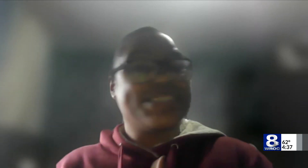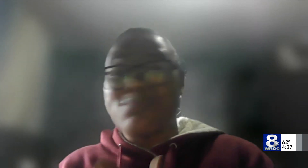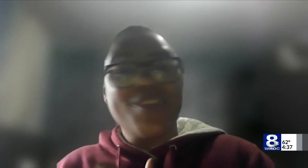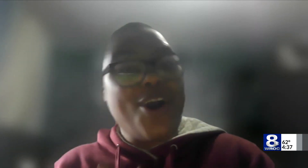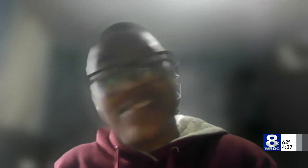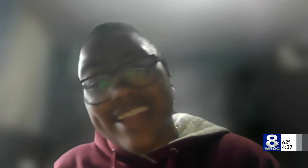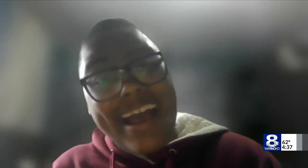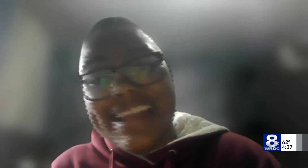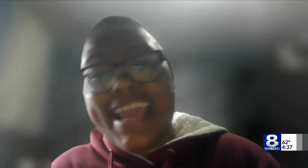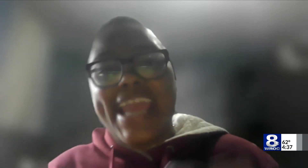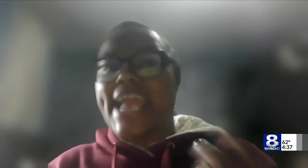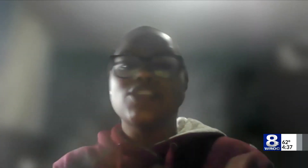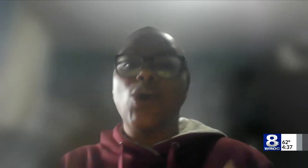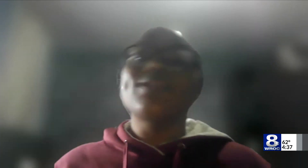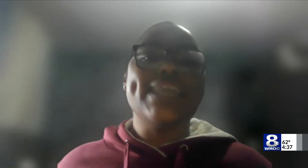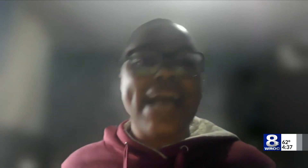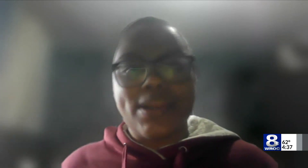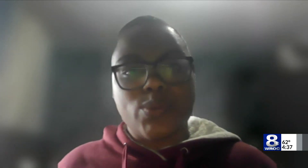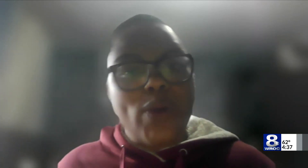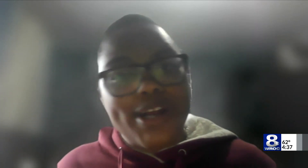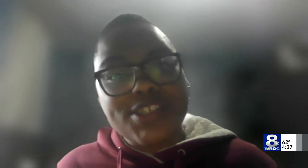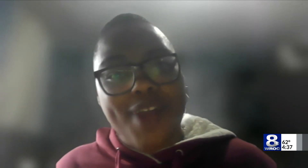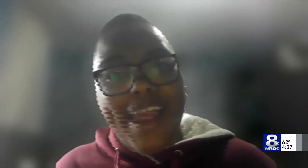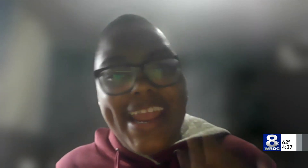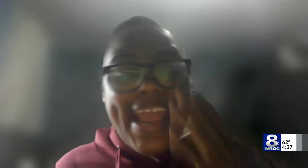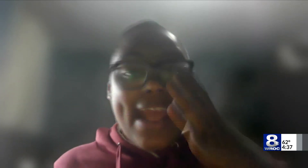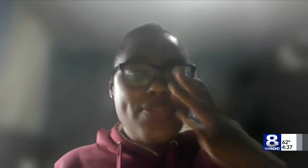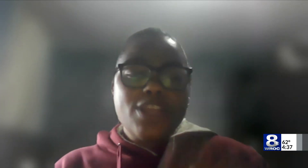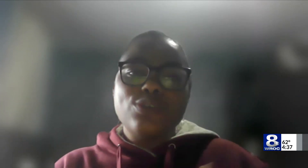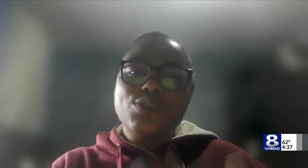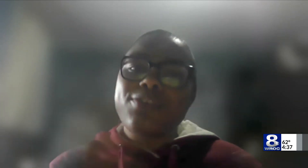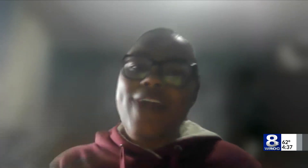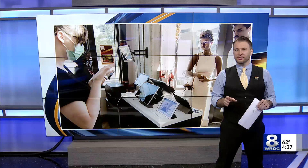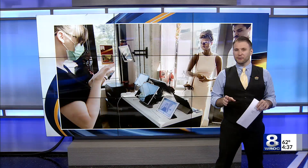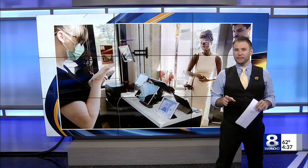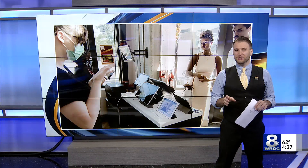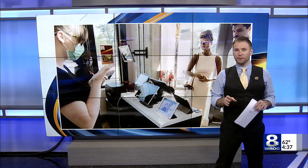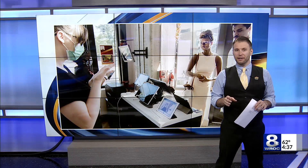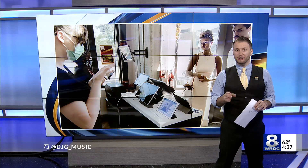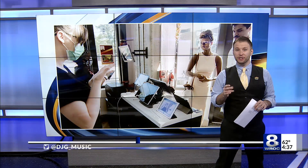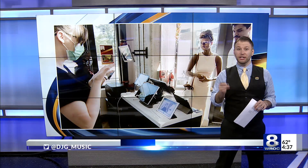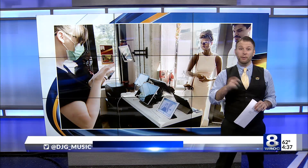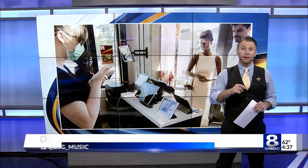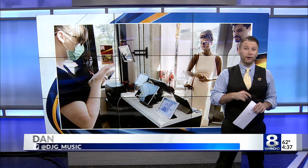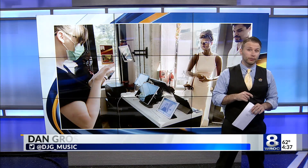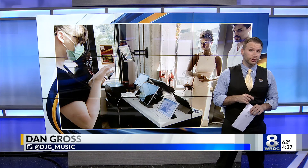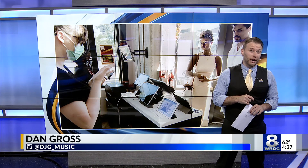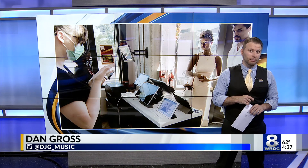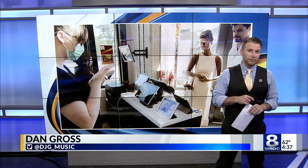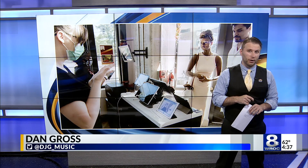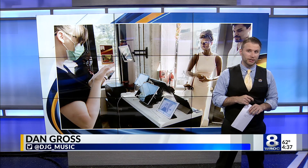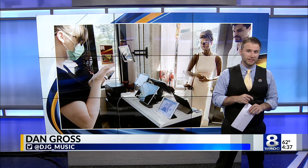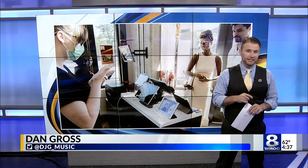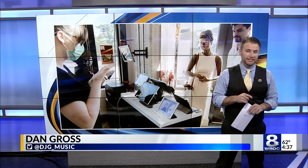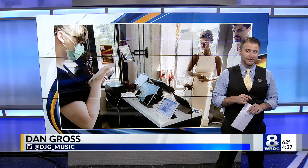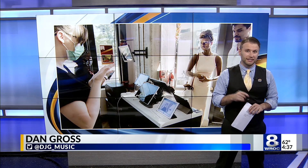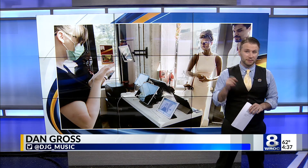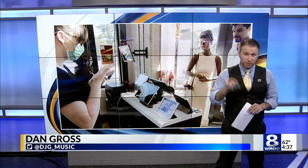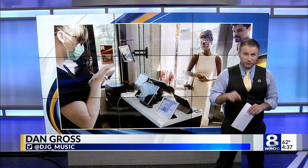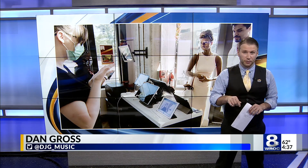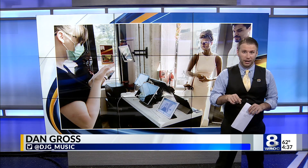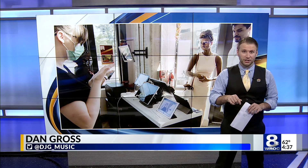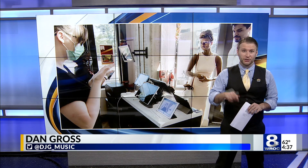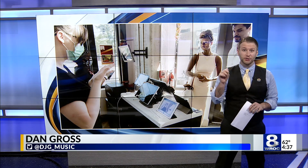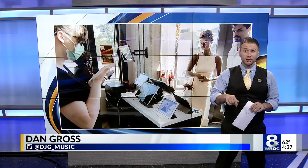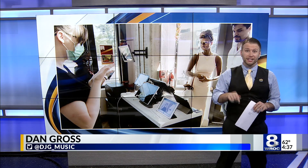that everything is moving online, it has only gotten worse. So Yamalek actually is a great story here. She quit her own job in Washington, D